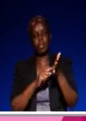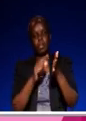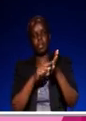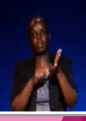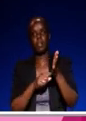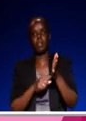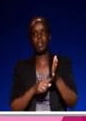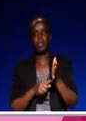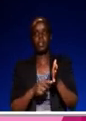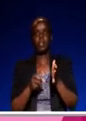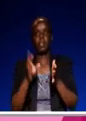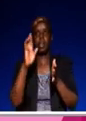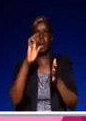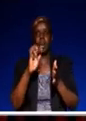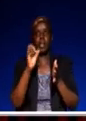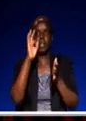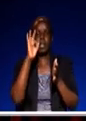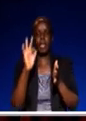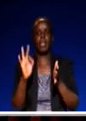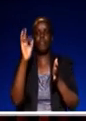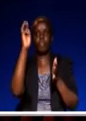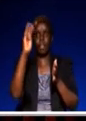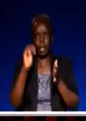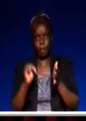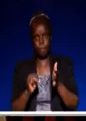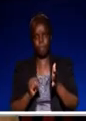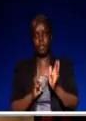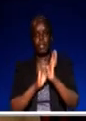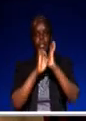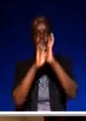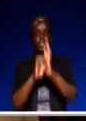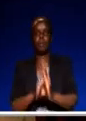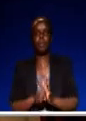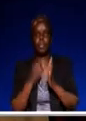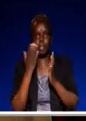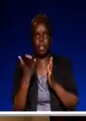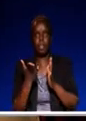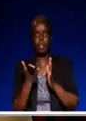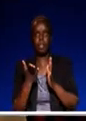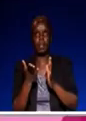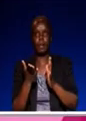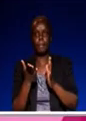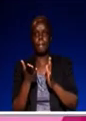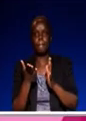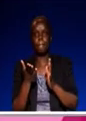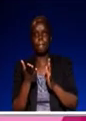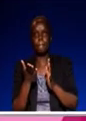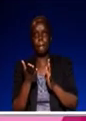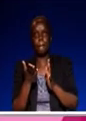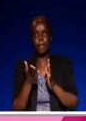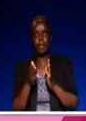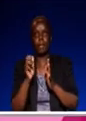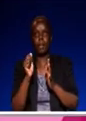relative formula mass. Let's look at an example. We have an example there on the screen.